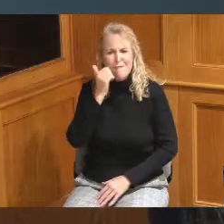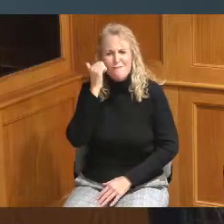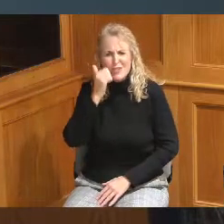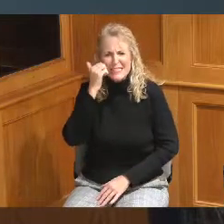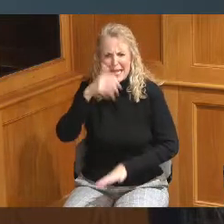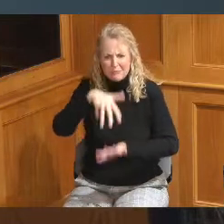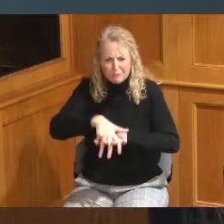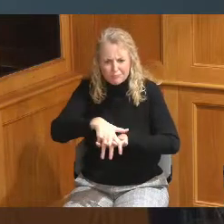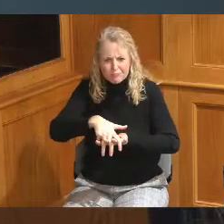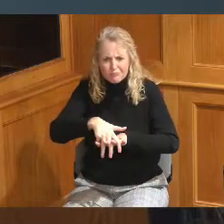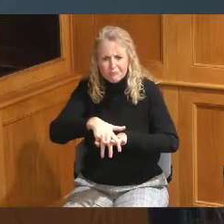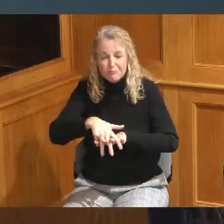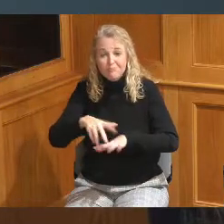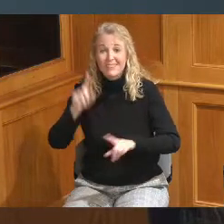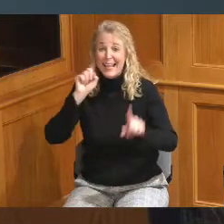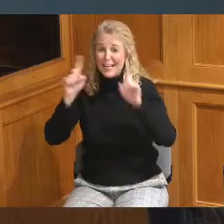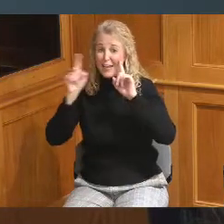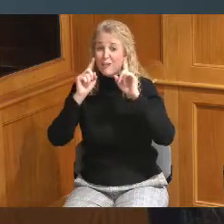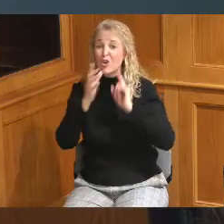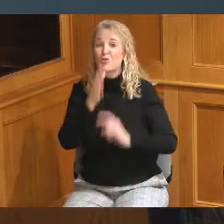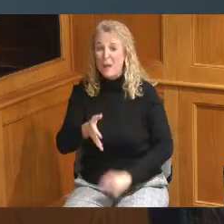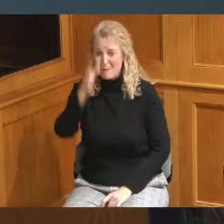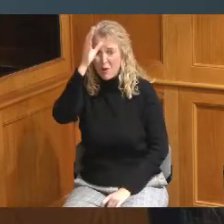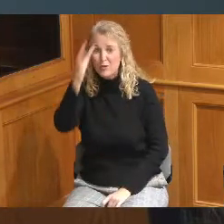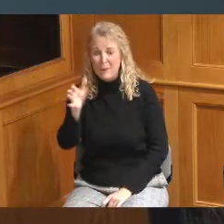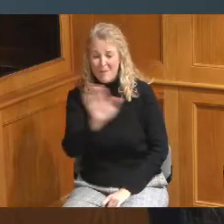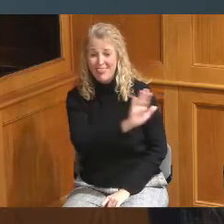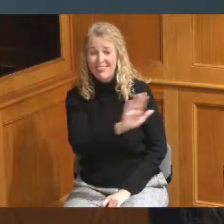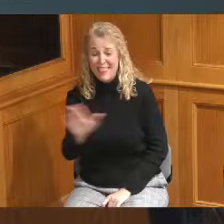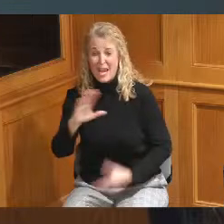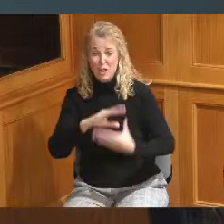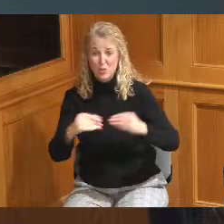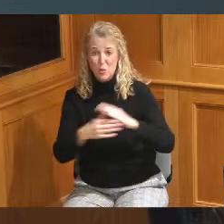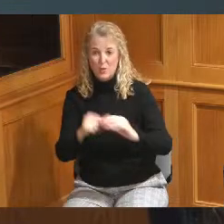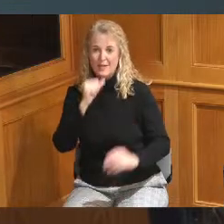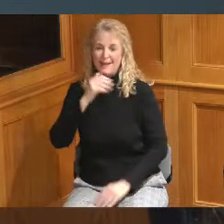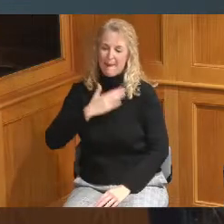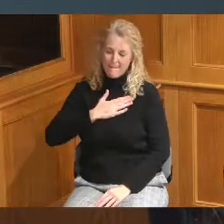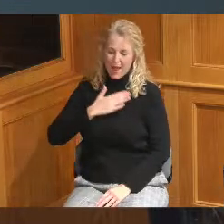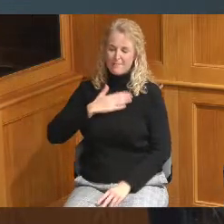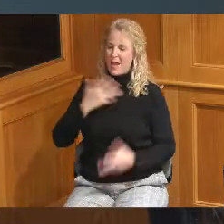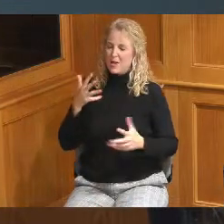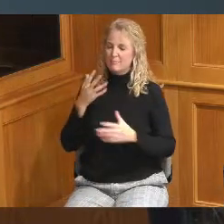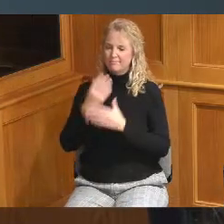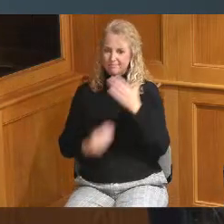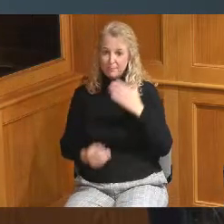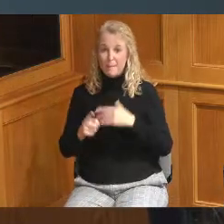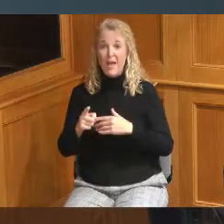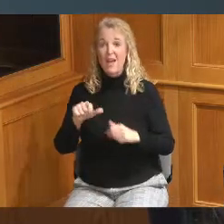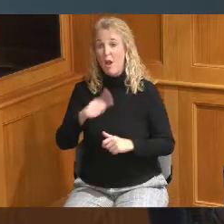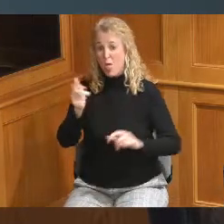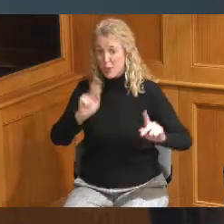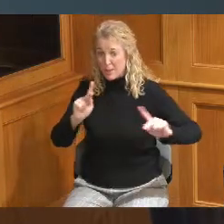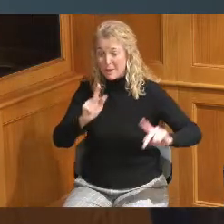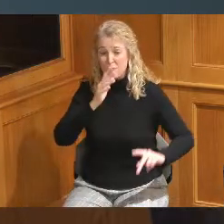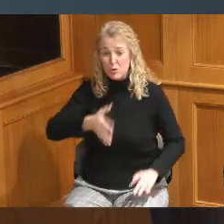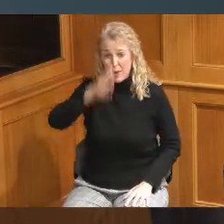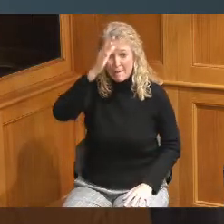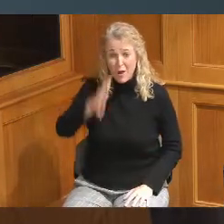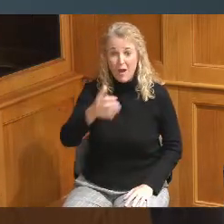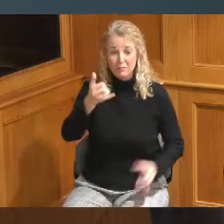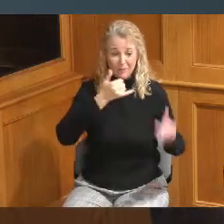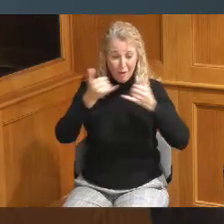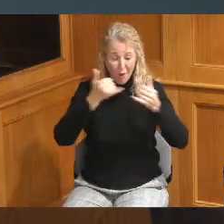And more importantly, I done heard from grandma and grandpa. Not mine, because they're passed away. But I've heard from other people, grandmother,